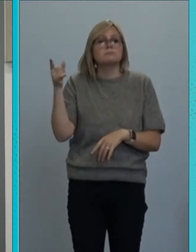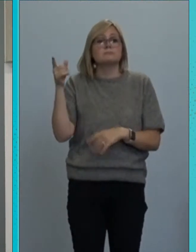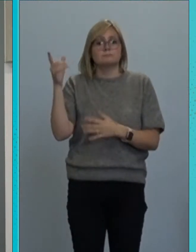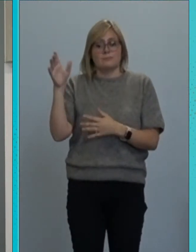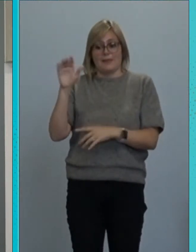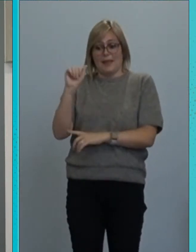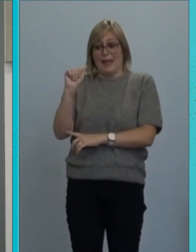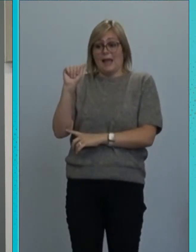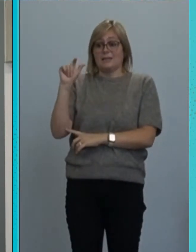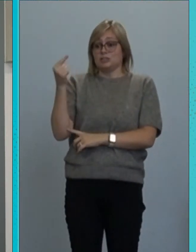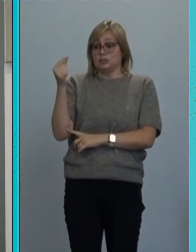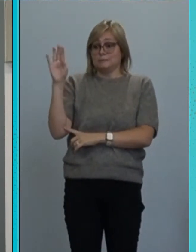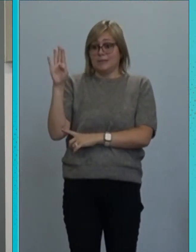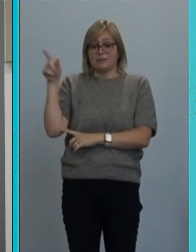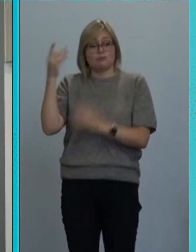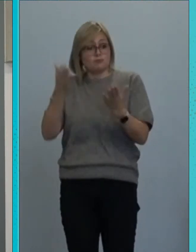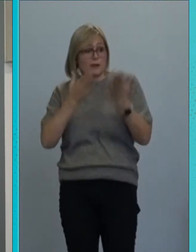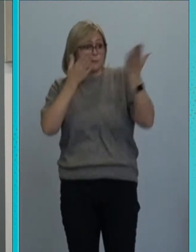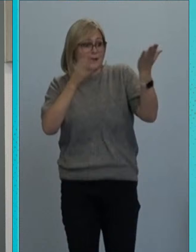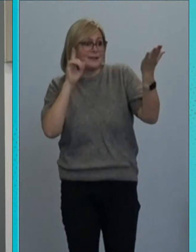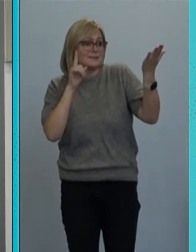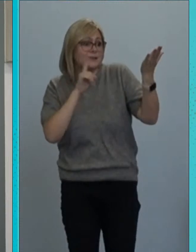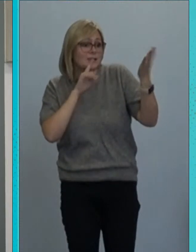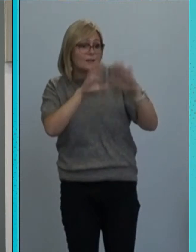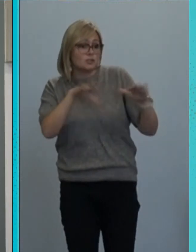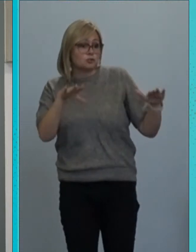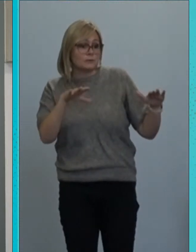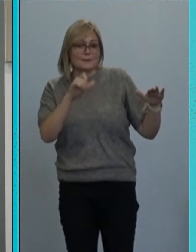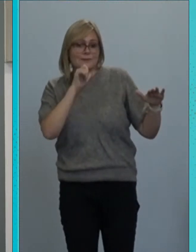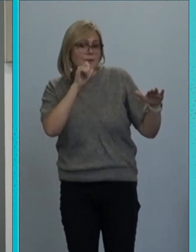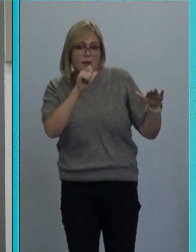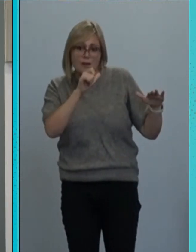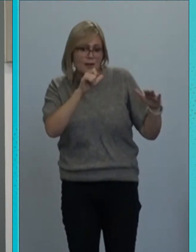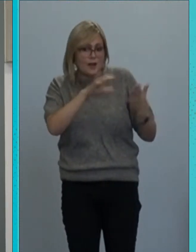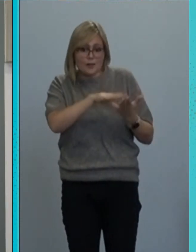recommended that deaf children not